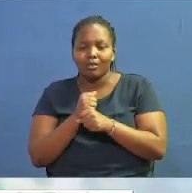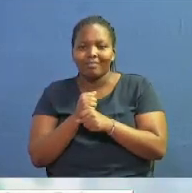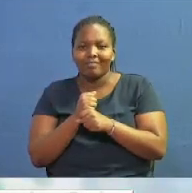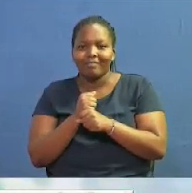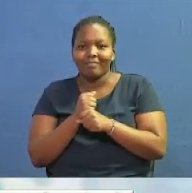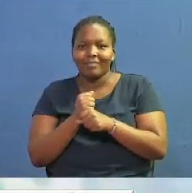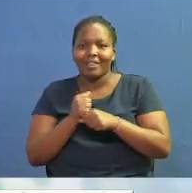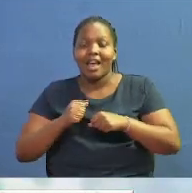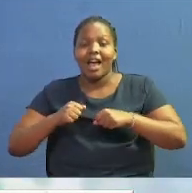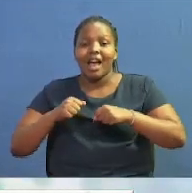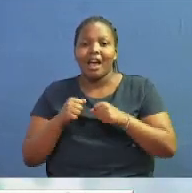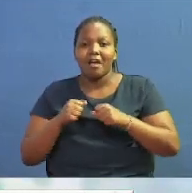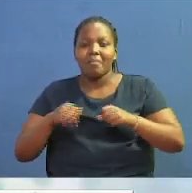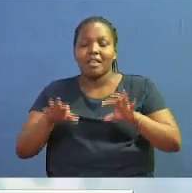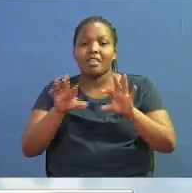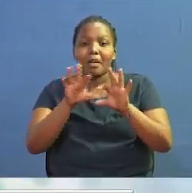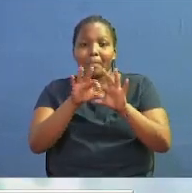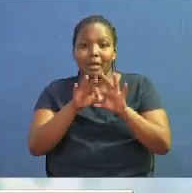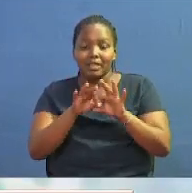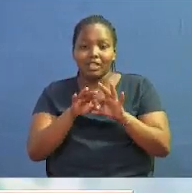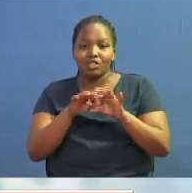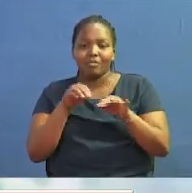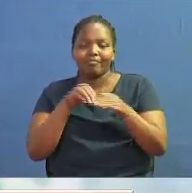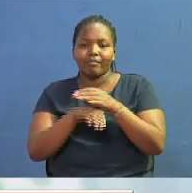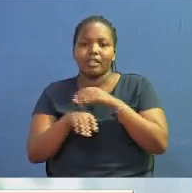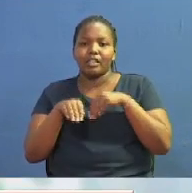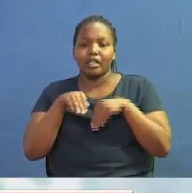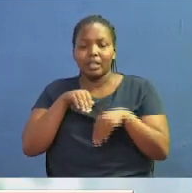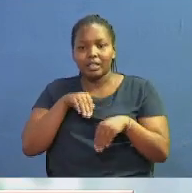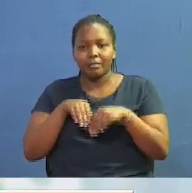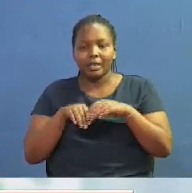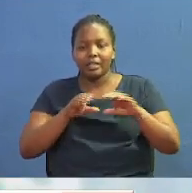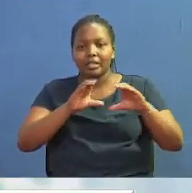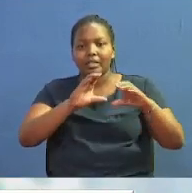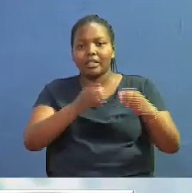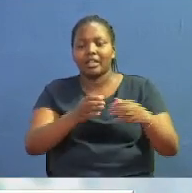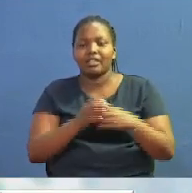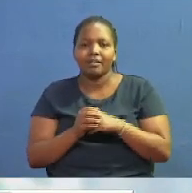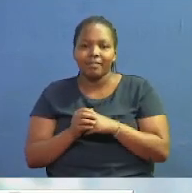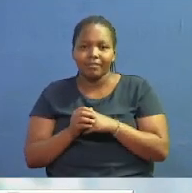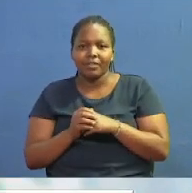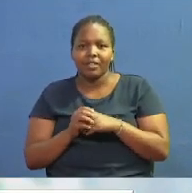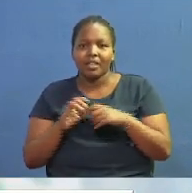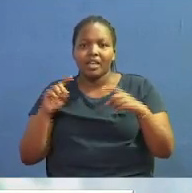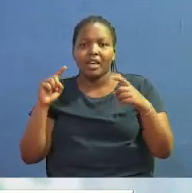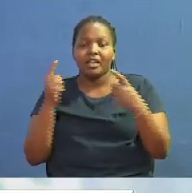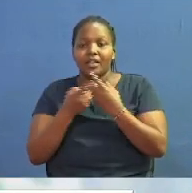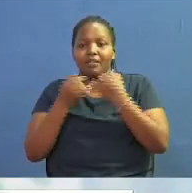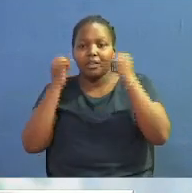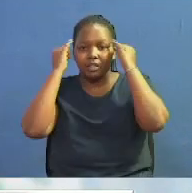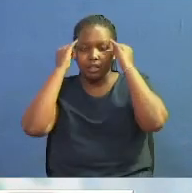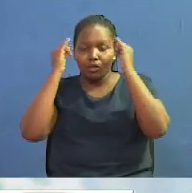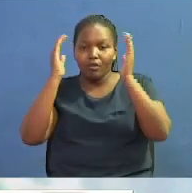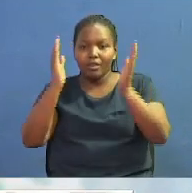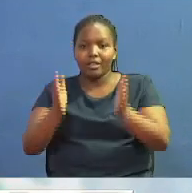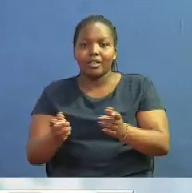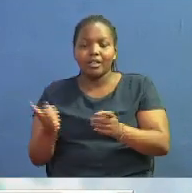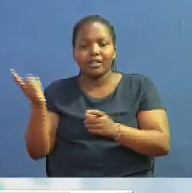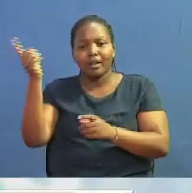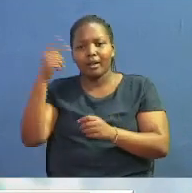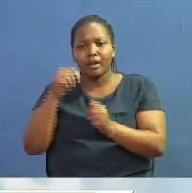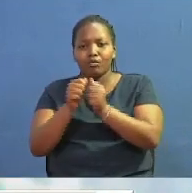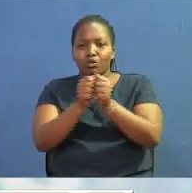the kind of partnerships that are happening in the disability sector, where different innovators, different organizations are coming together